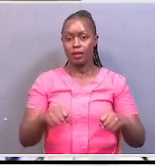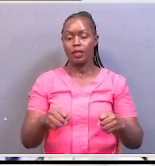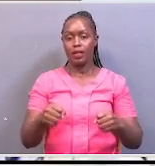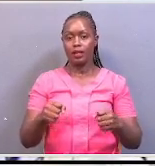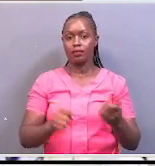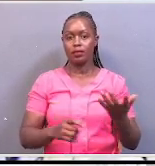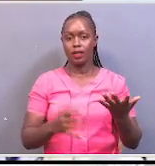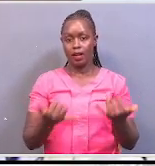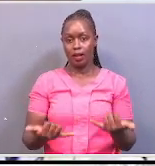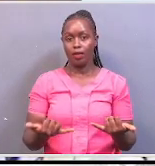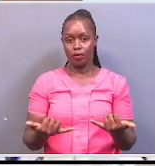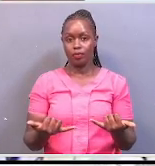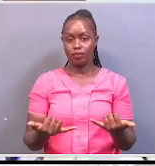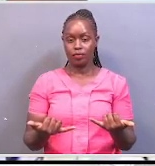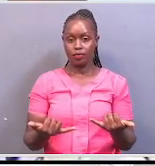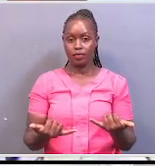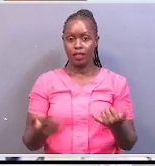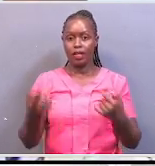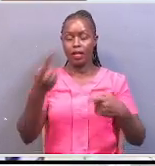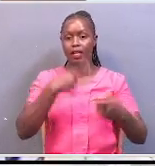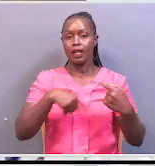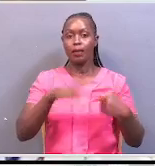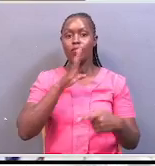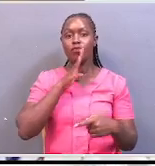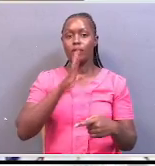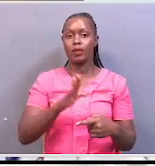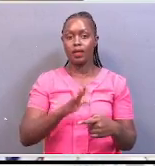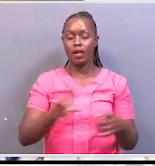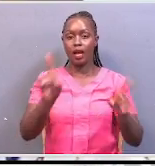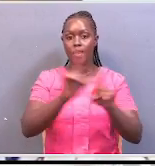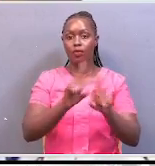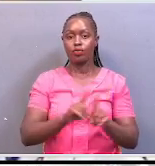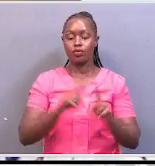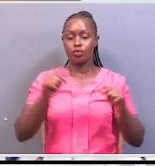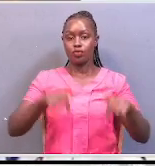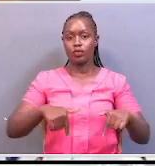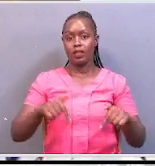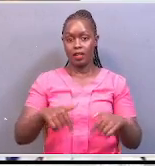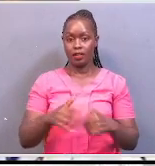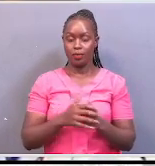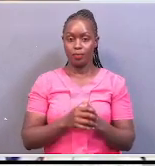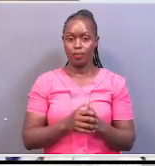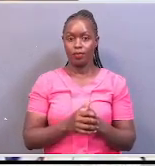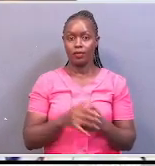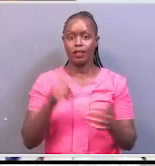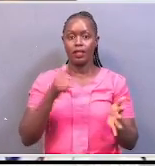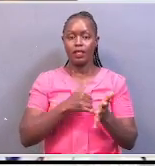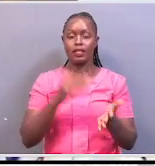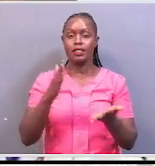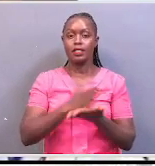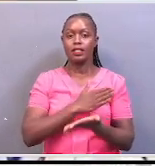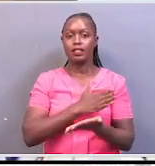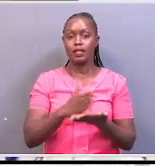came into being. And today, it is a